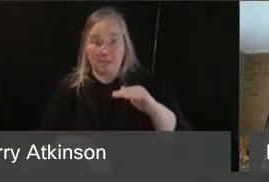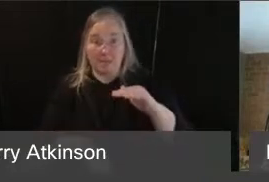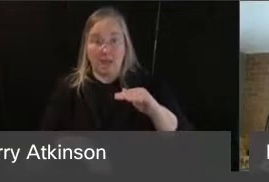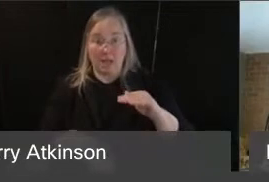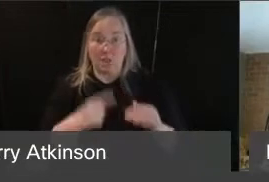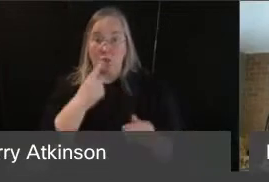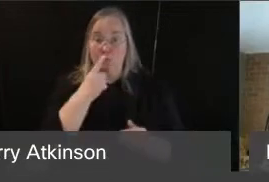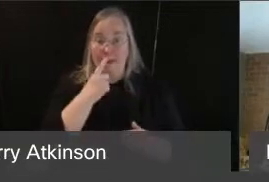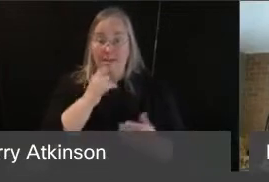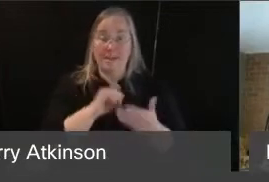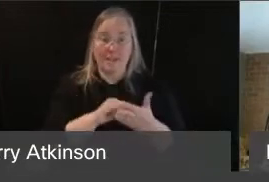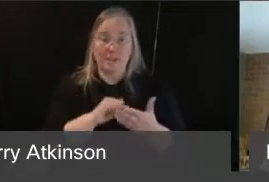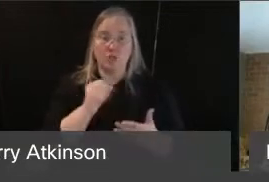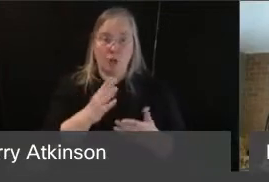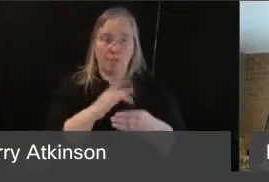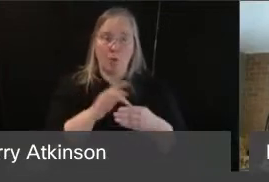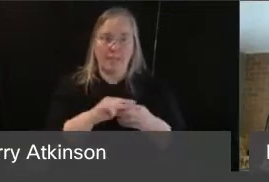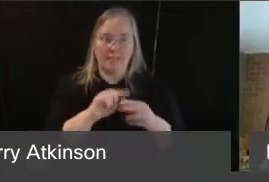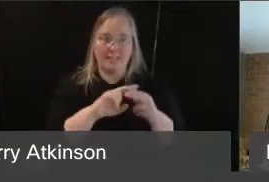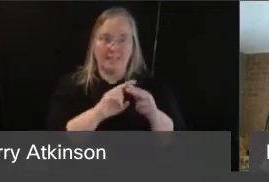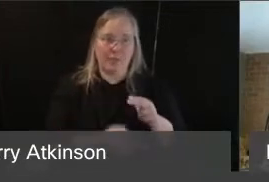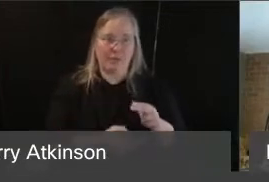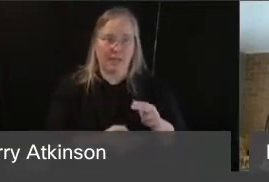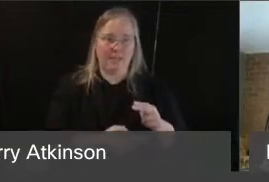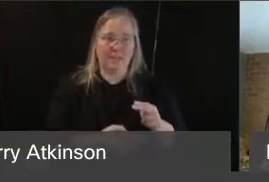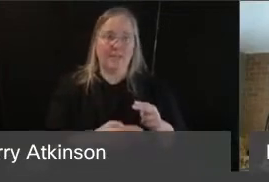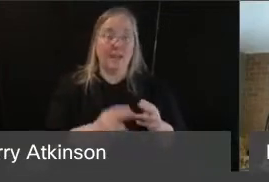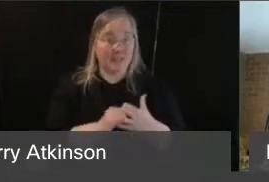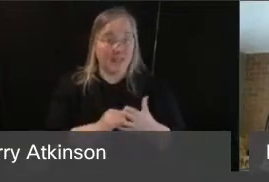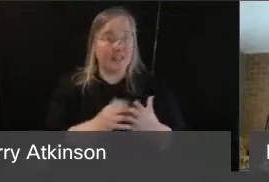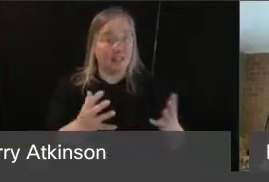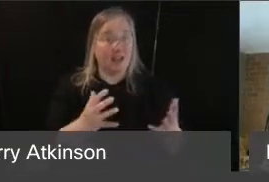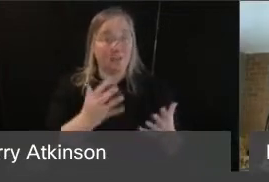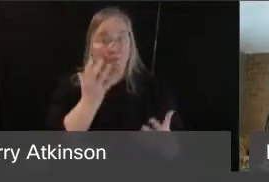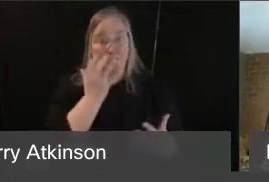decreased in those areas were also significant as well.